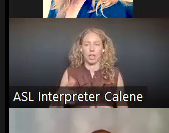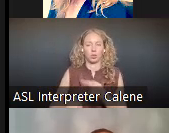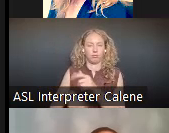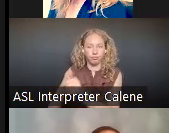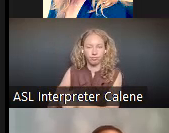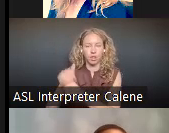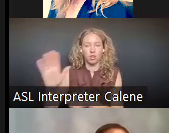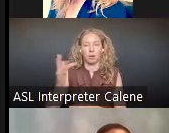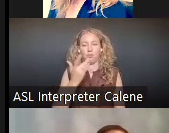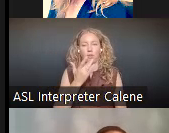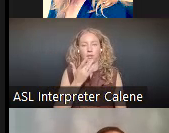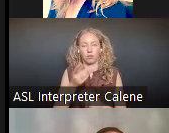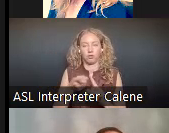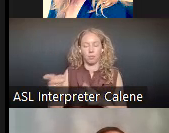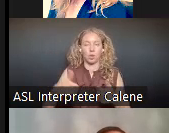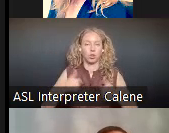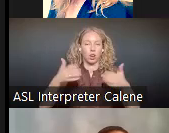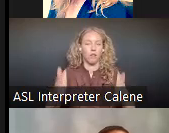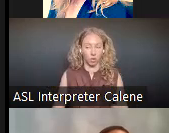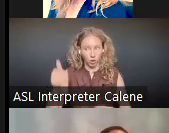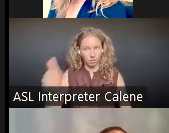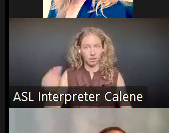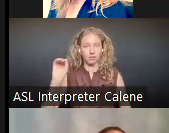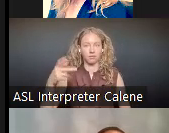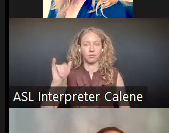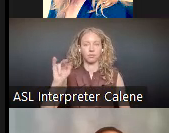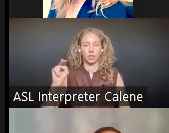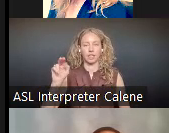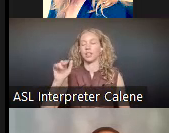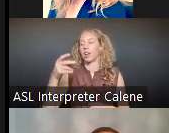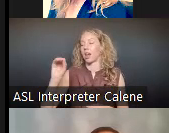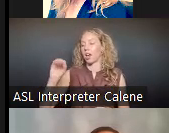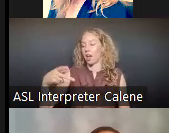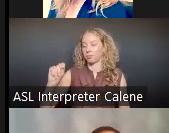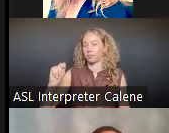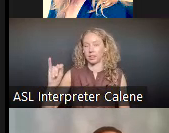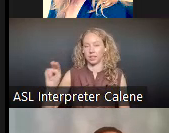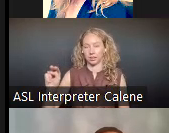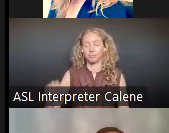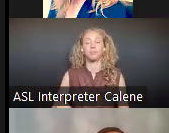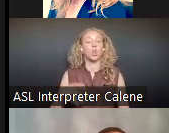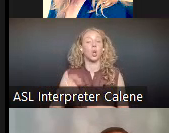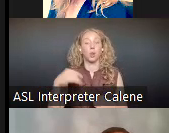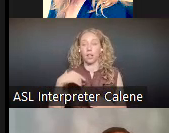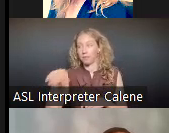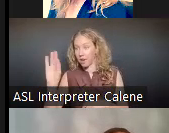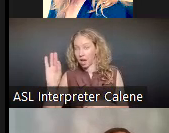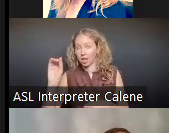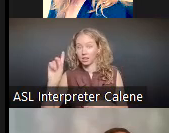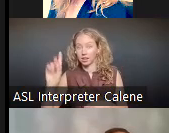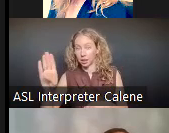the preferences of our survivors who do opt in. So once we determine whether or not they're in the database for